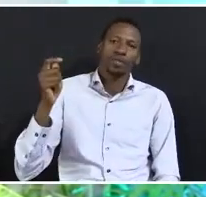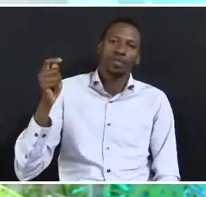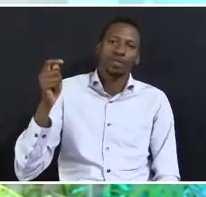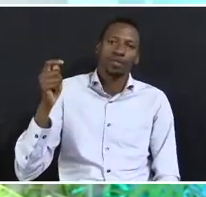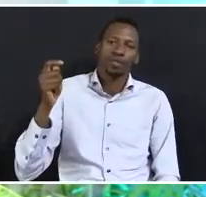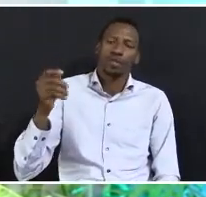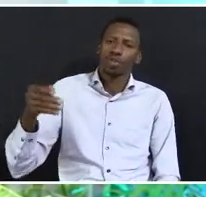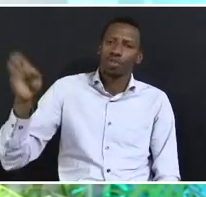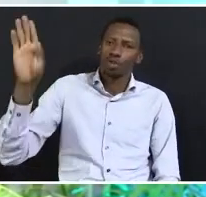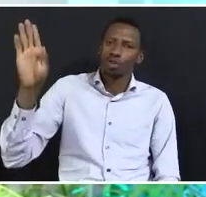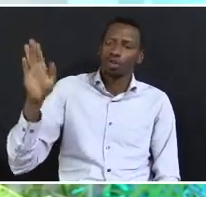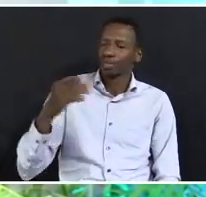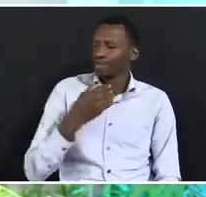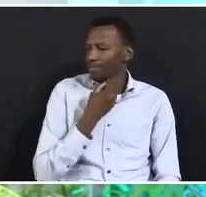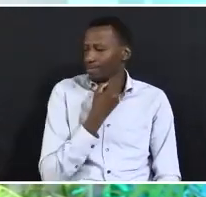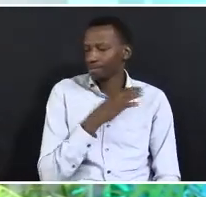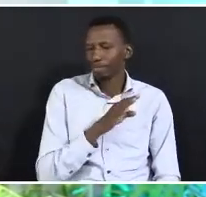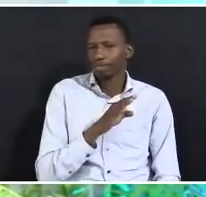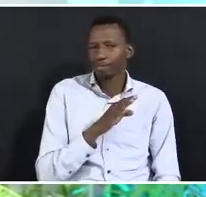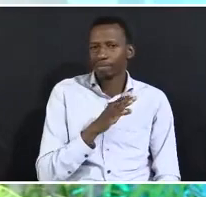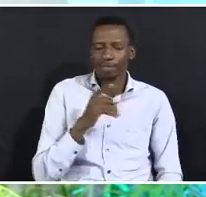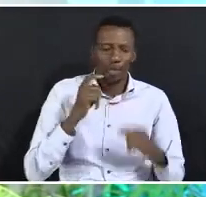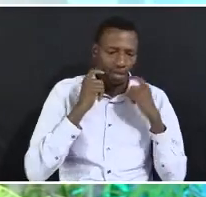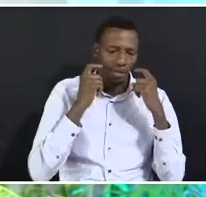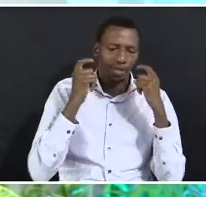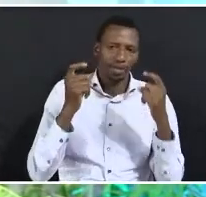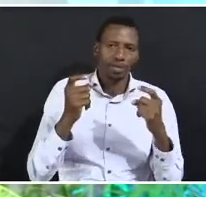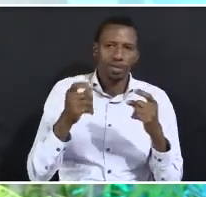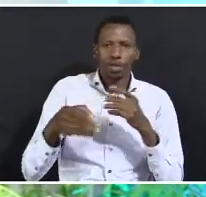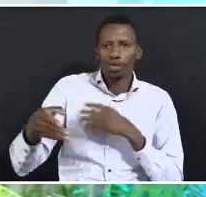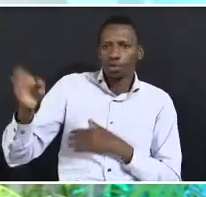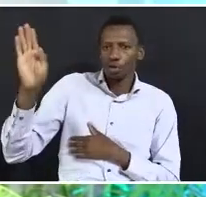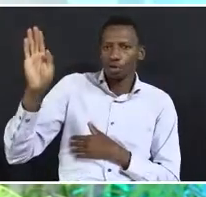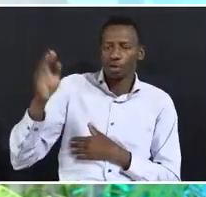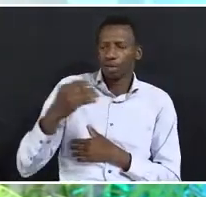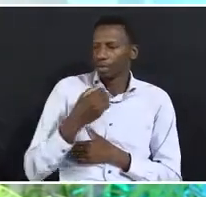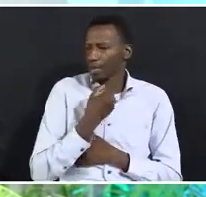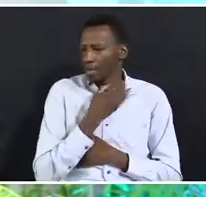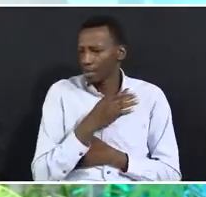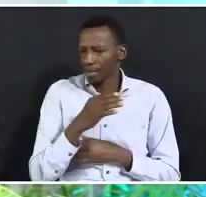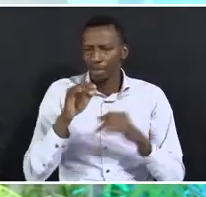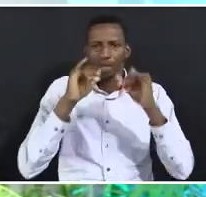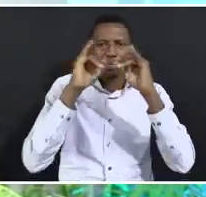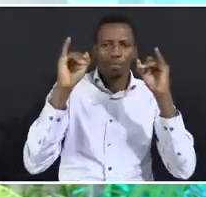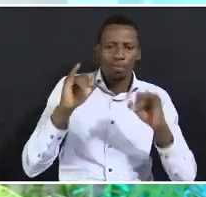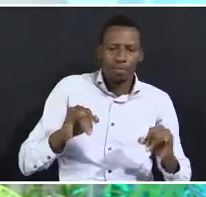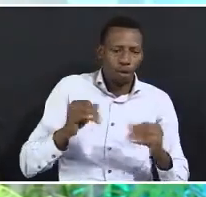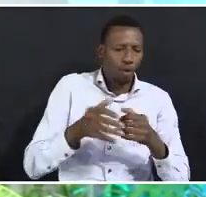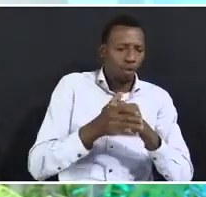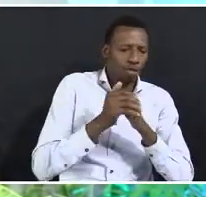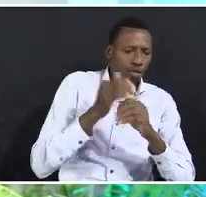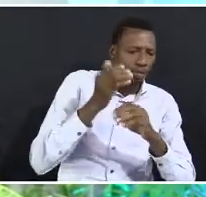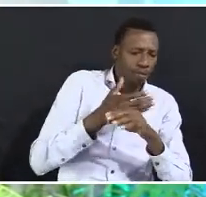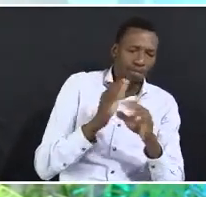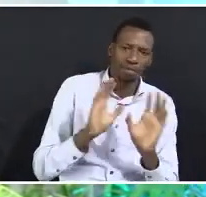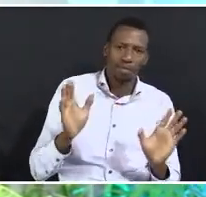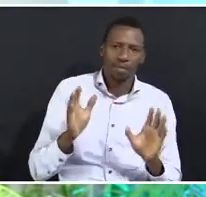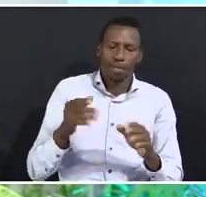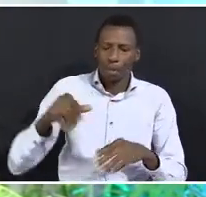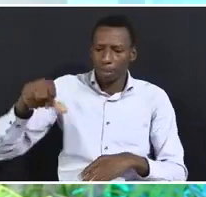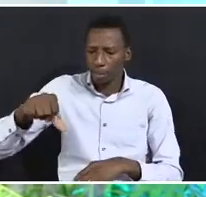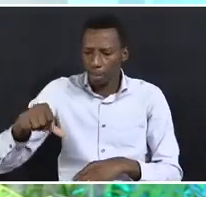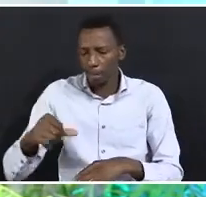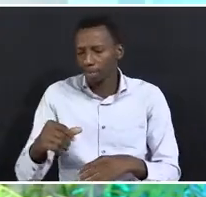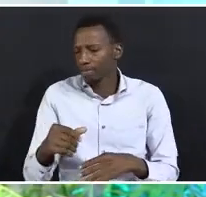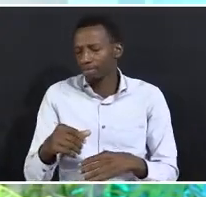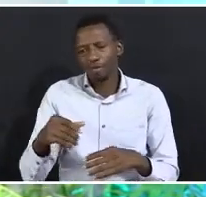abhors evil. God hates immorality, hates idolatry. This city, long sold for